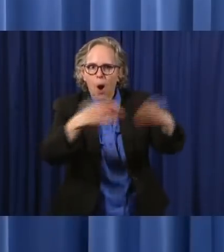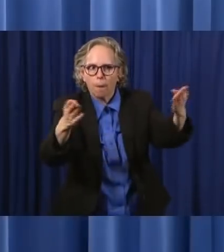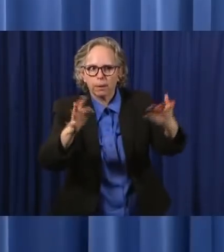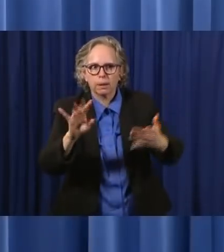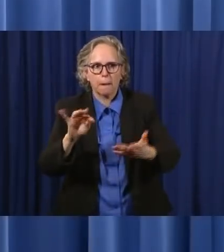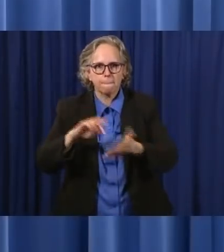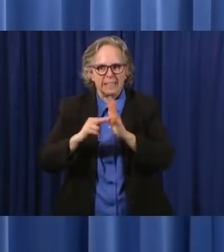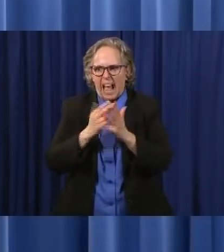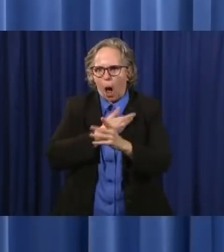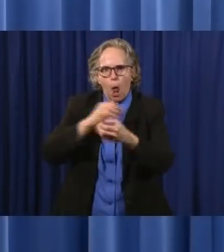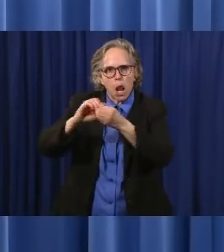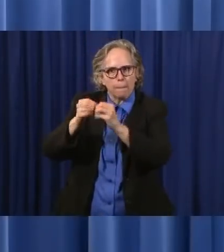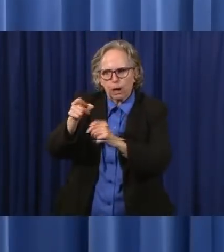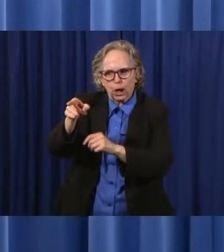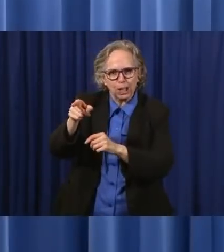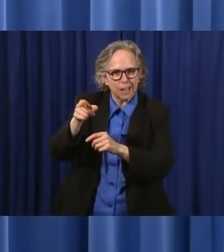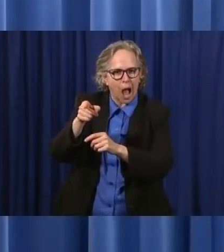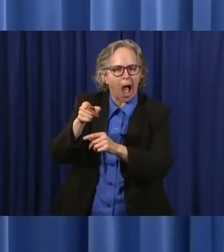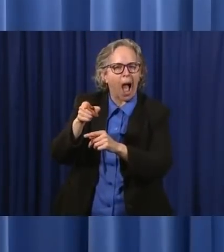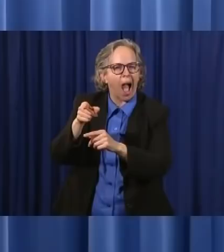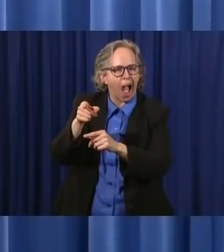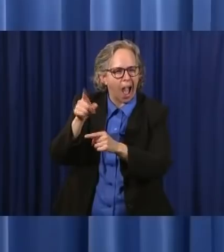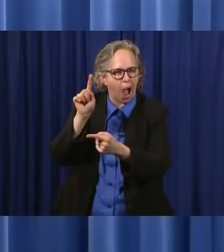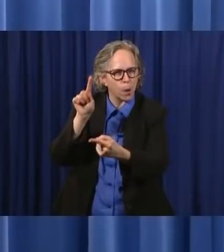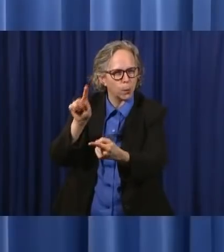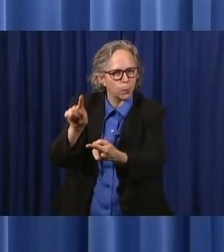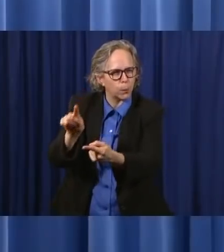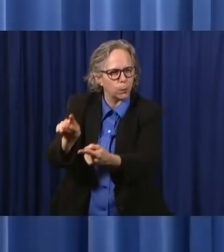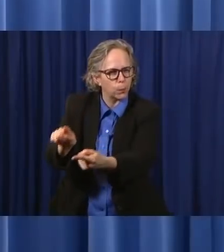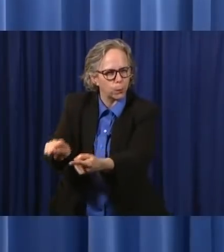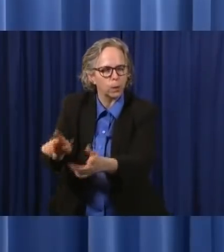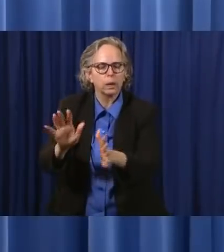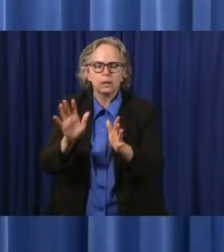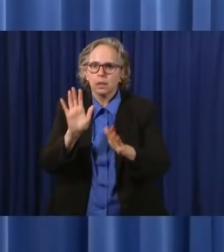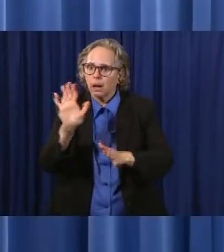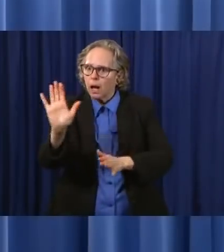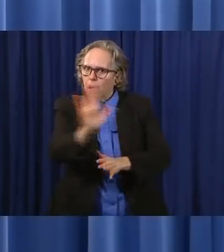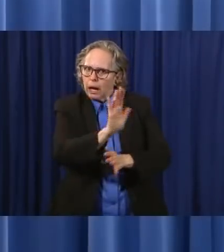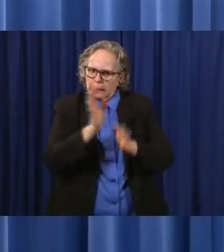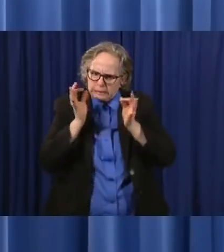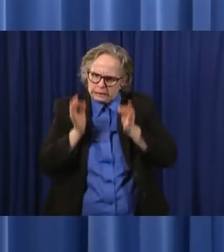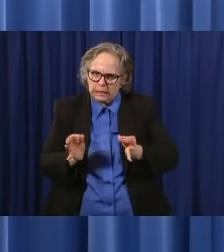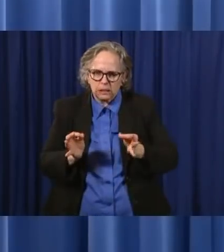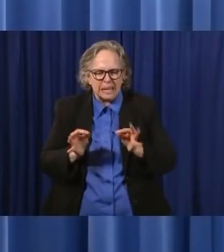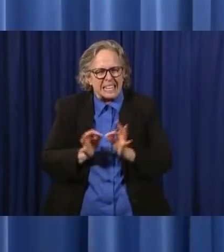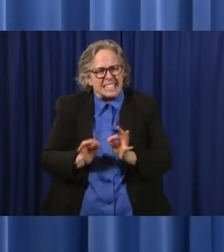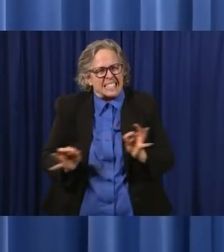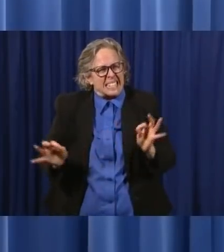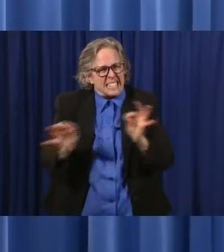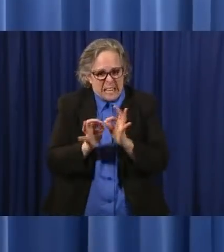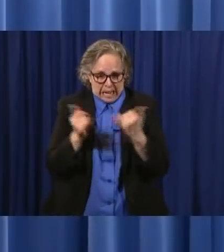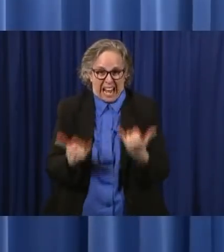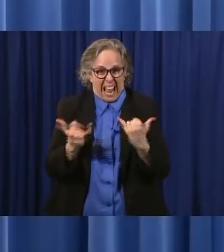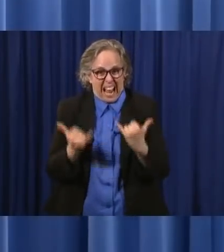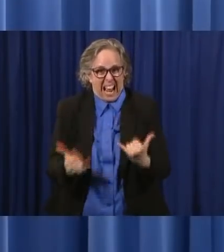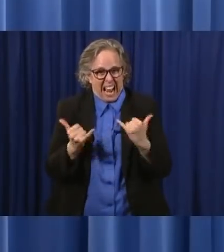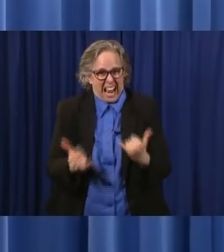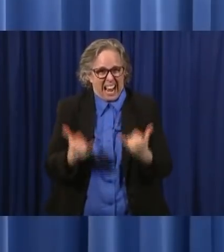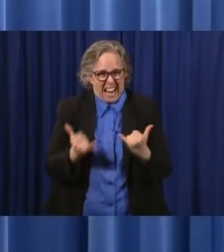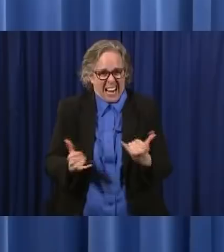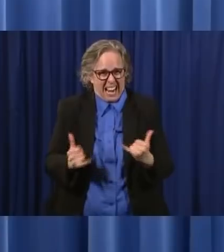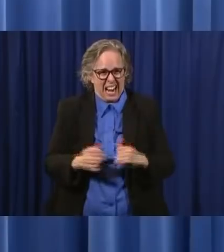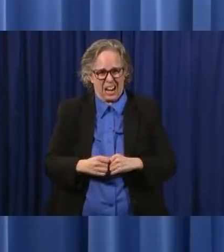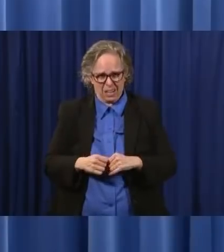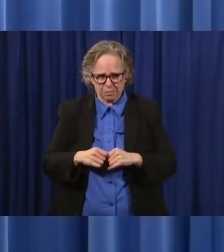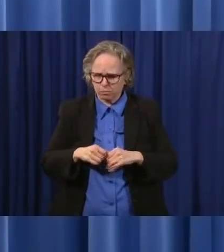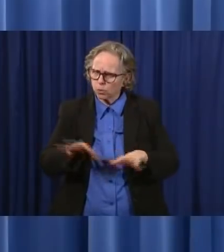And so this is a crucial time. So very, very important that we get this right. We do not want to be